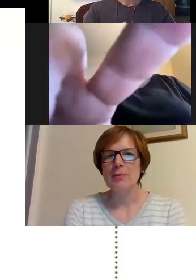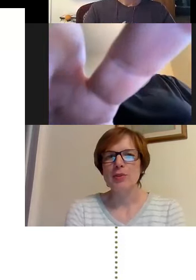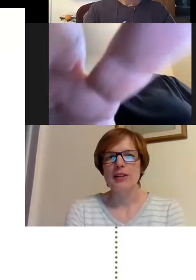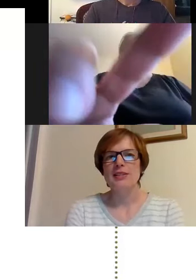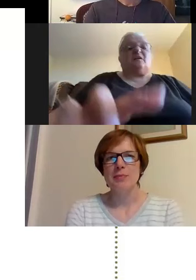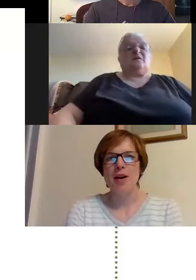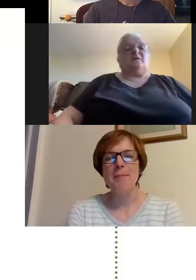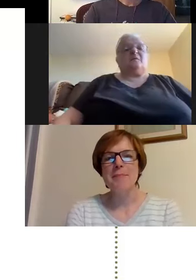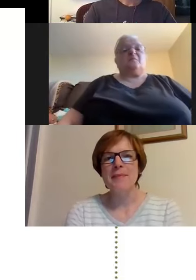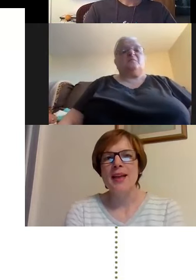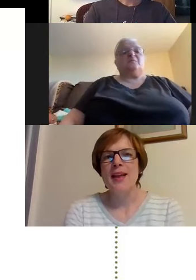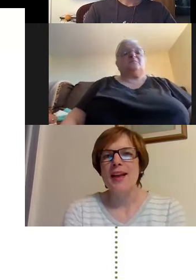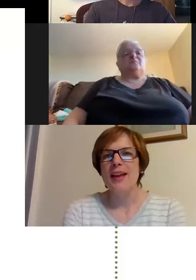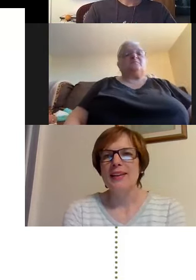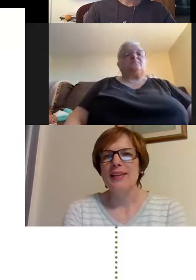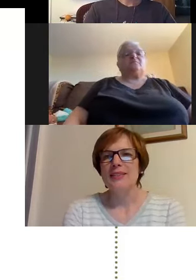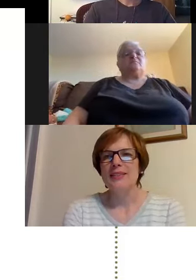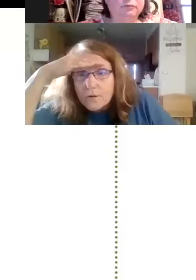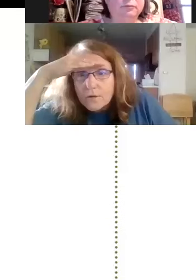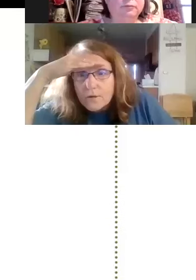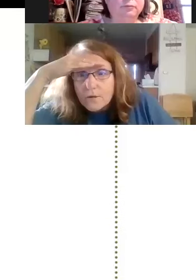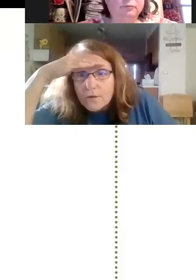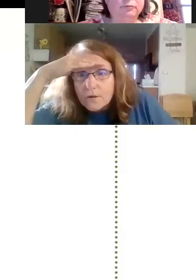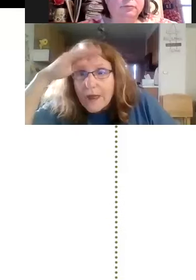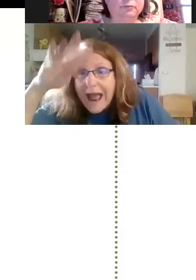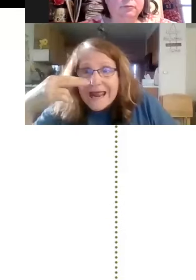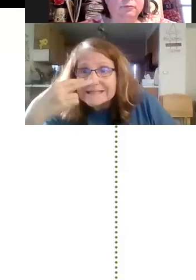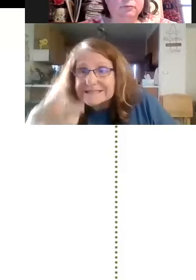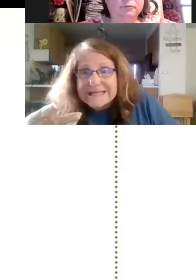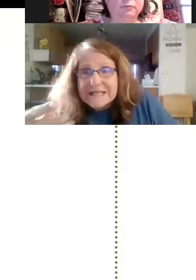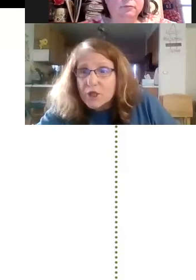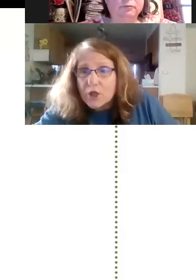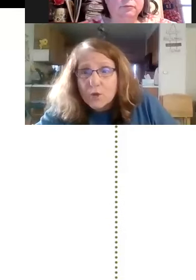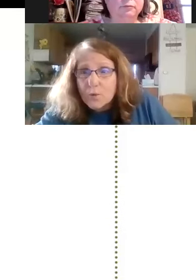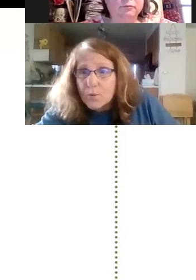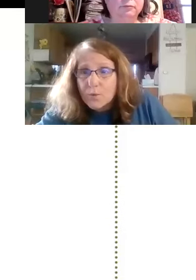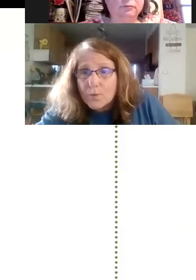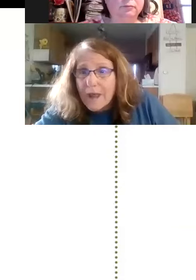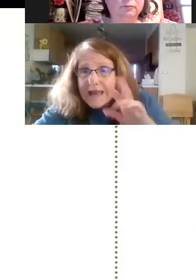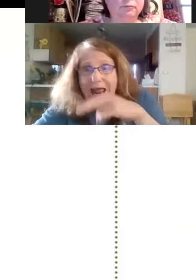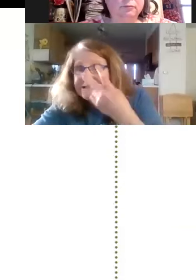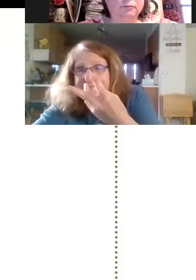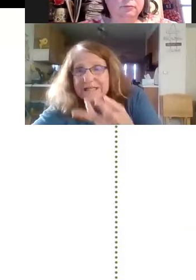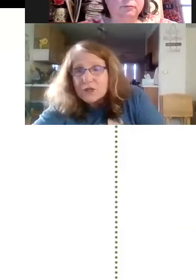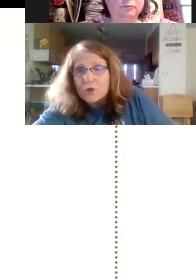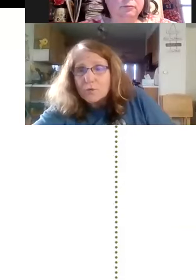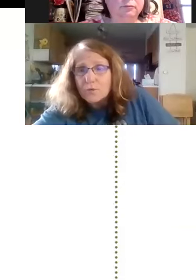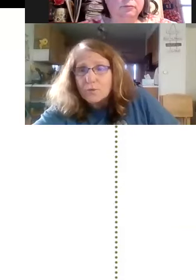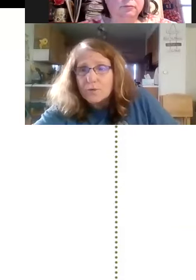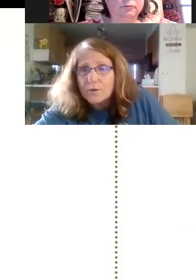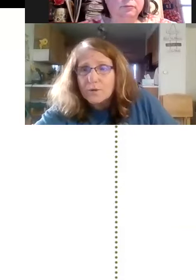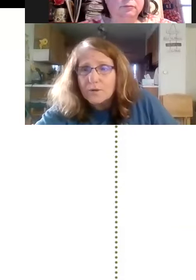I am Brittany's mom, and I've been doing Young Living Essential Oils for 6.5 years